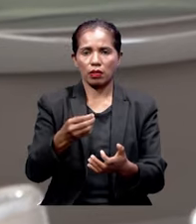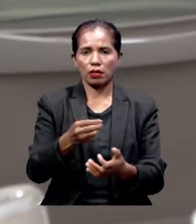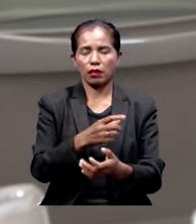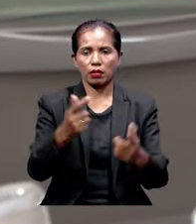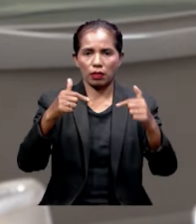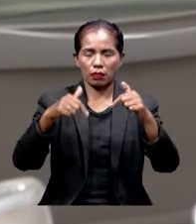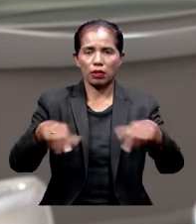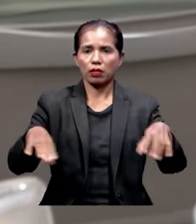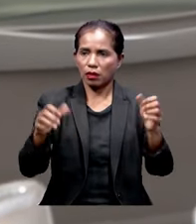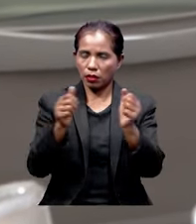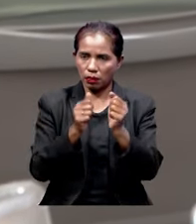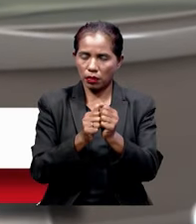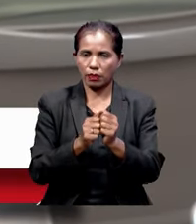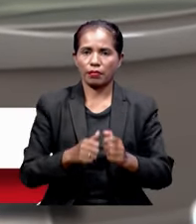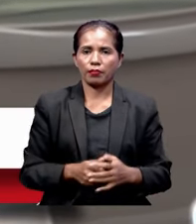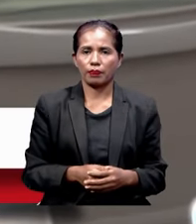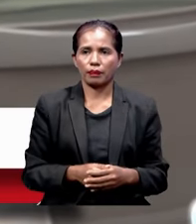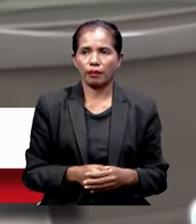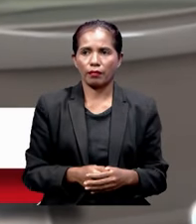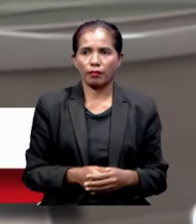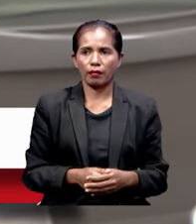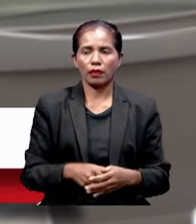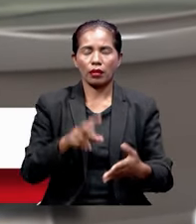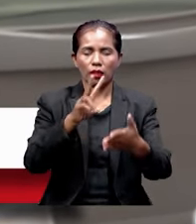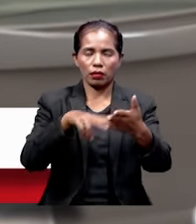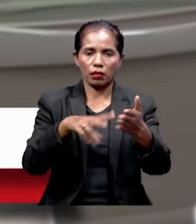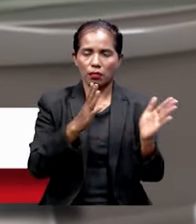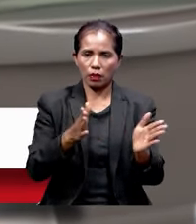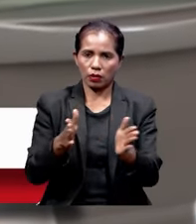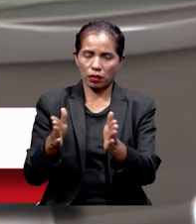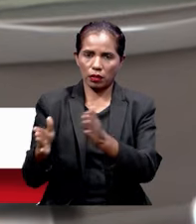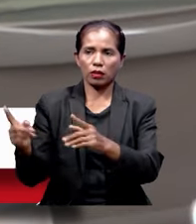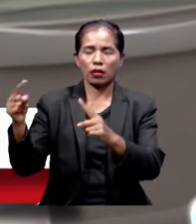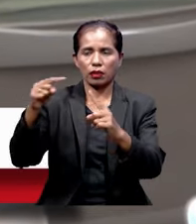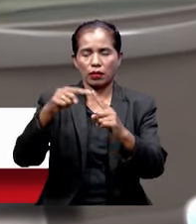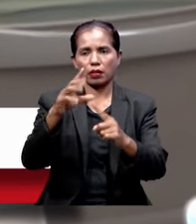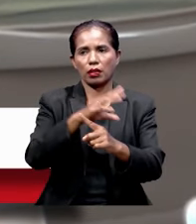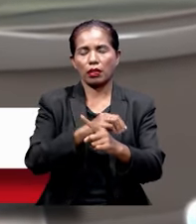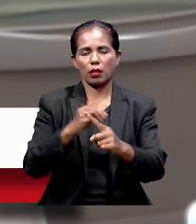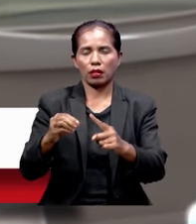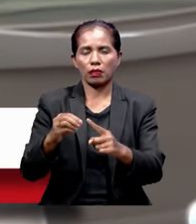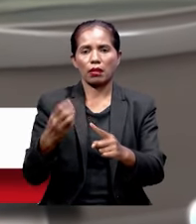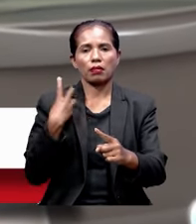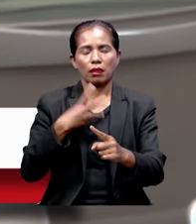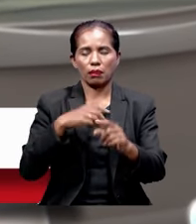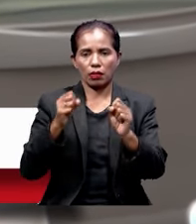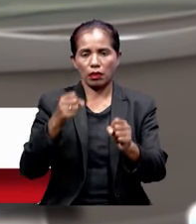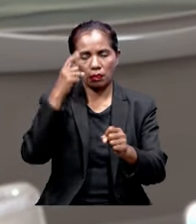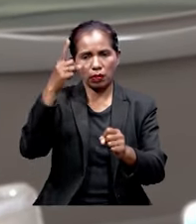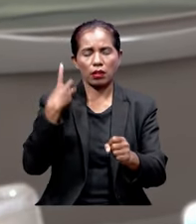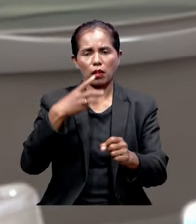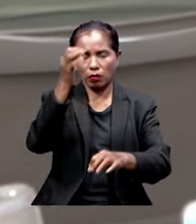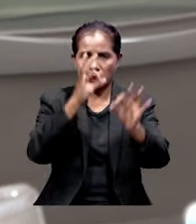strong personal commitment to leading this process through its final step, and I hope you